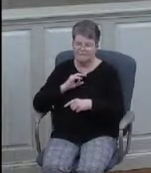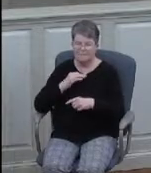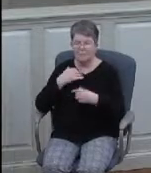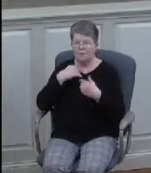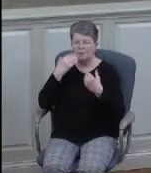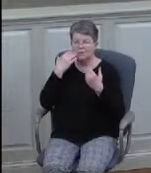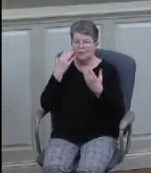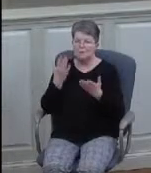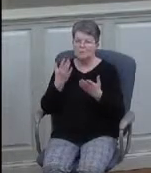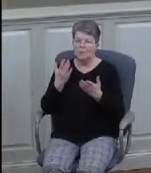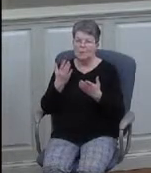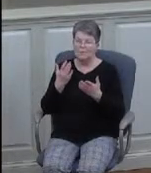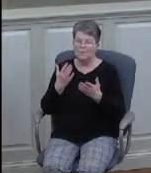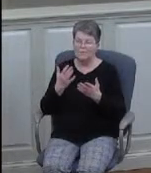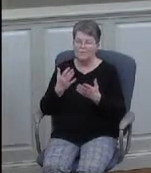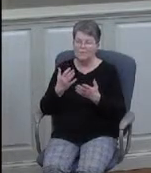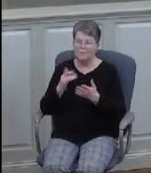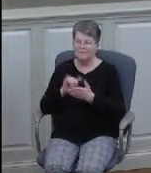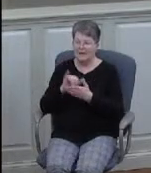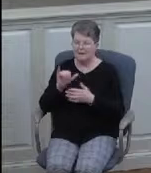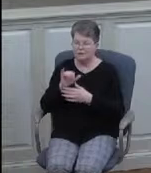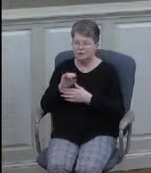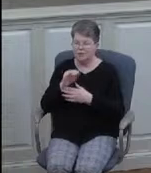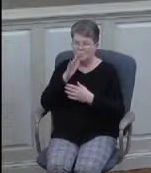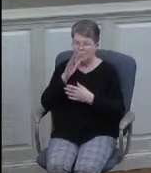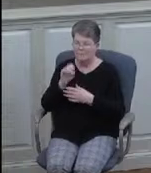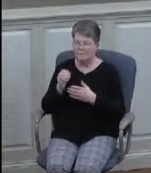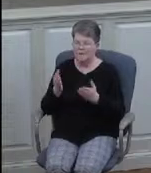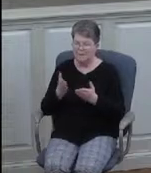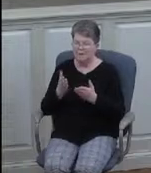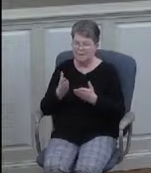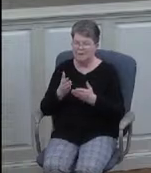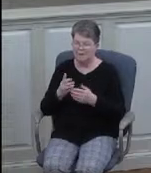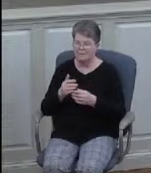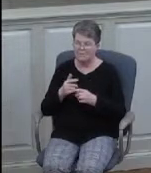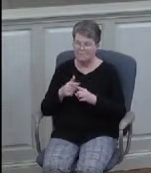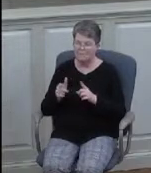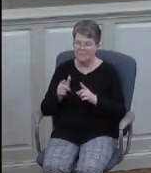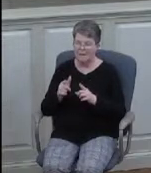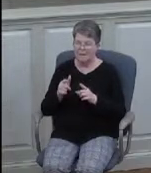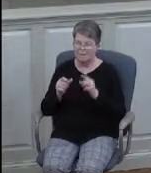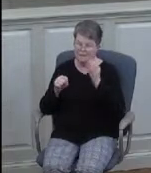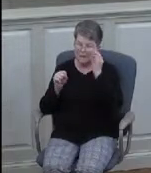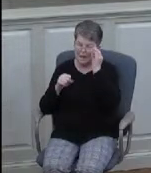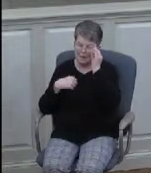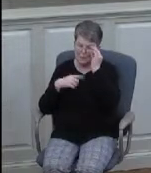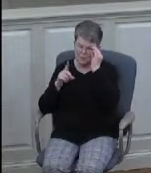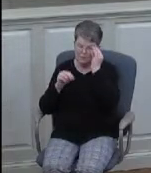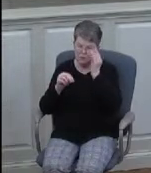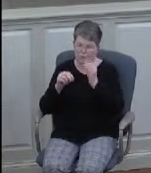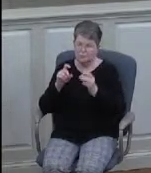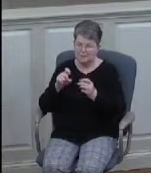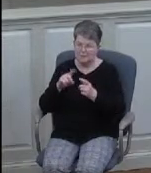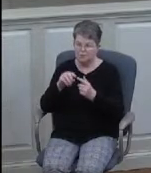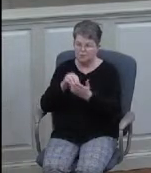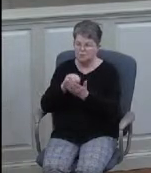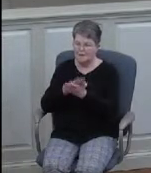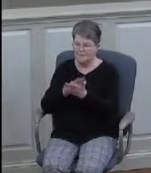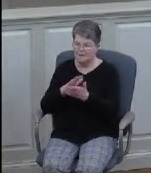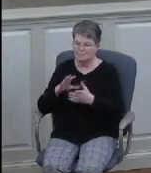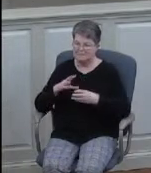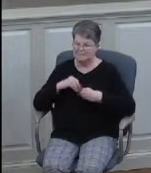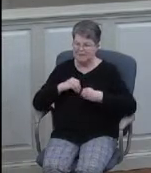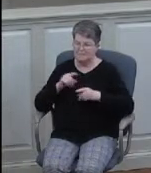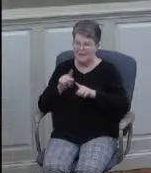necessarily that Jim would be here, but certainly. Right. But yeah, we do need the document accepted as final. You all can do